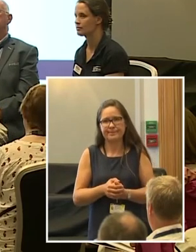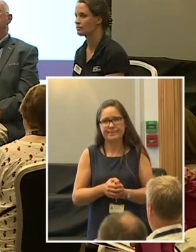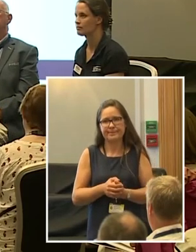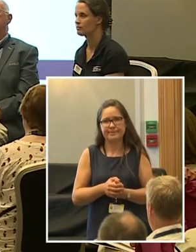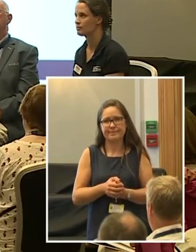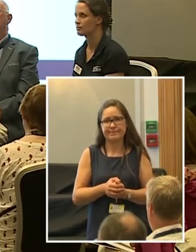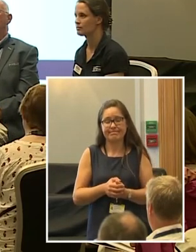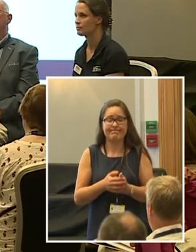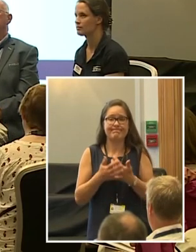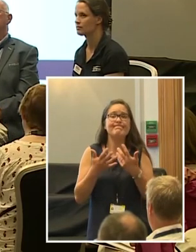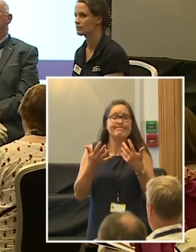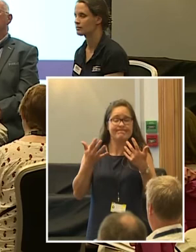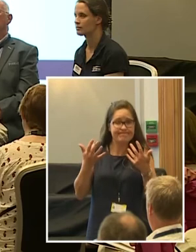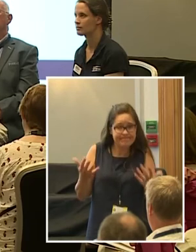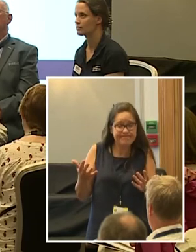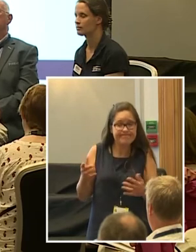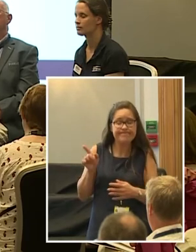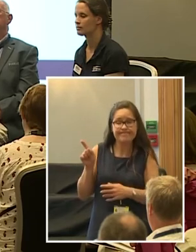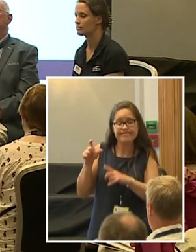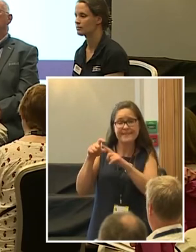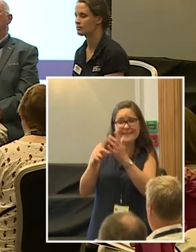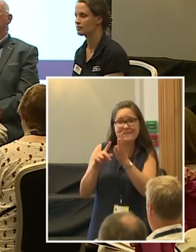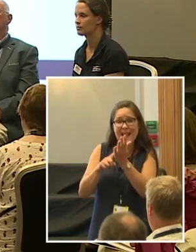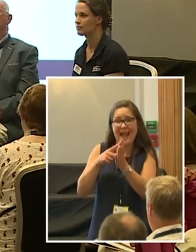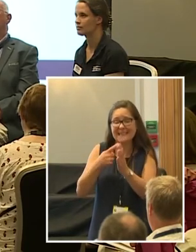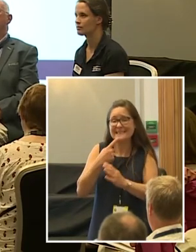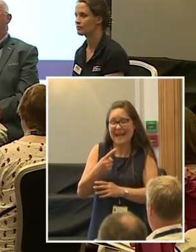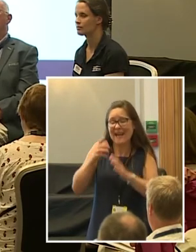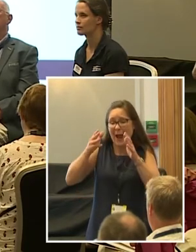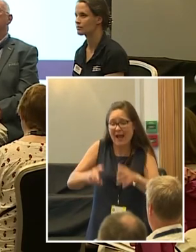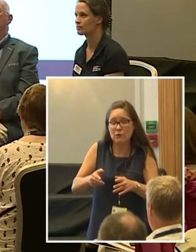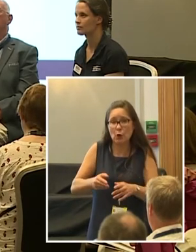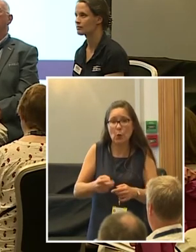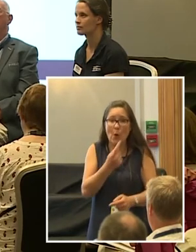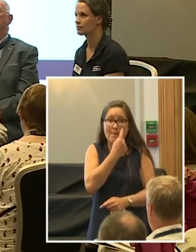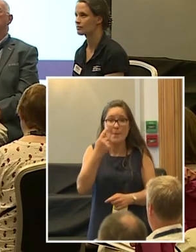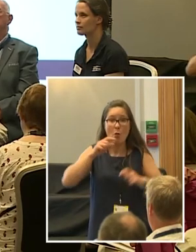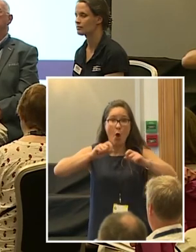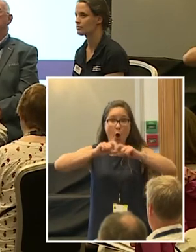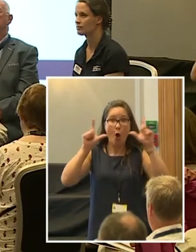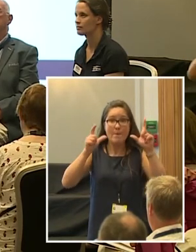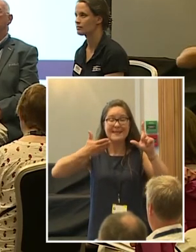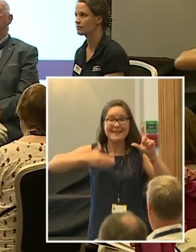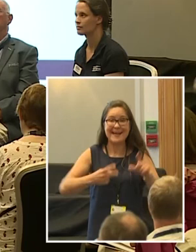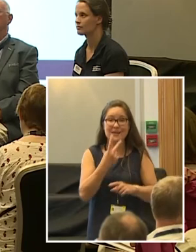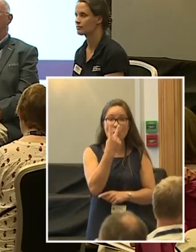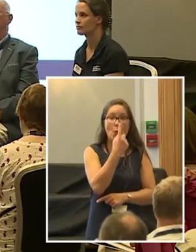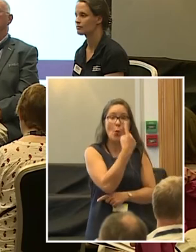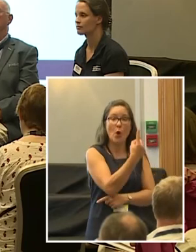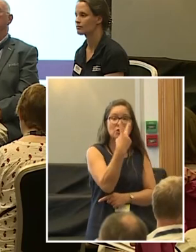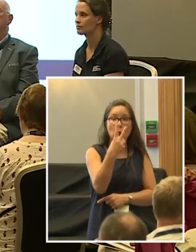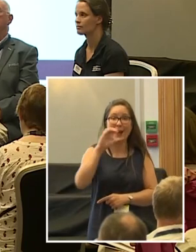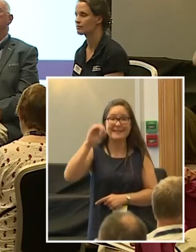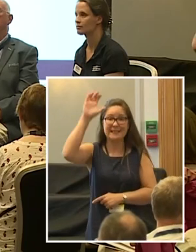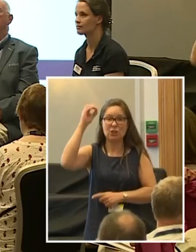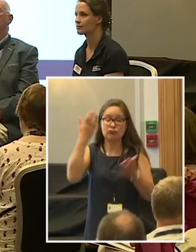That really stipulates that with both eyes open, you have to have about 120 degrees on the, well, not about,